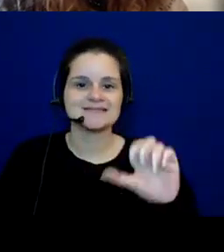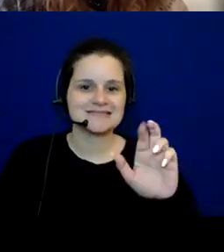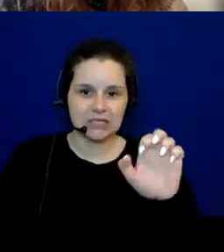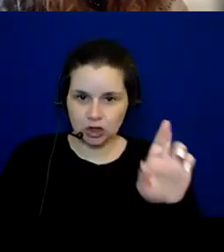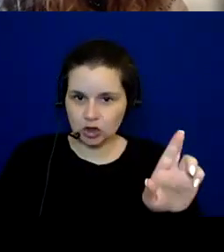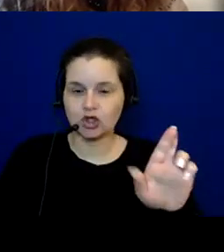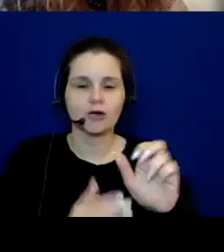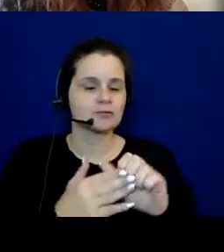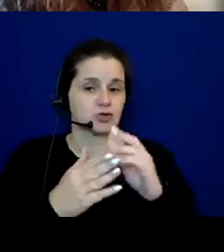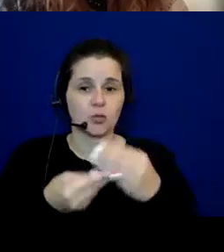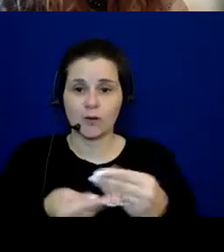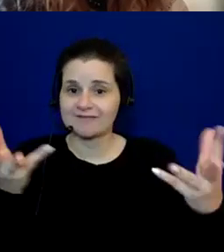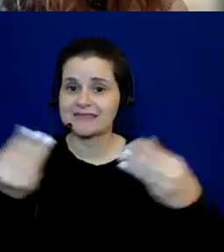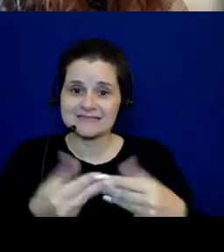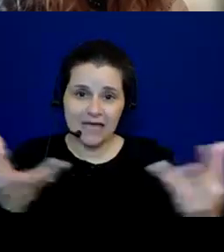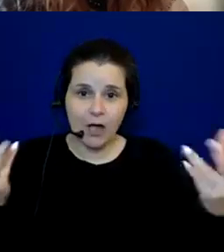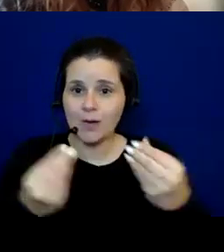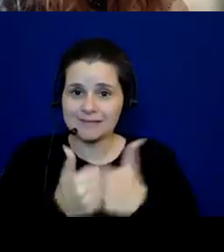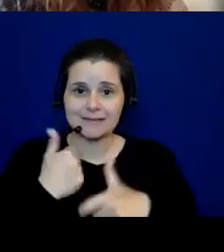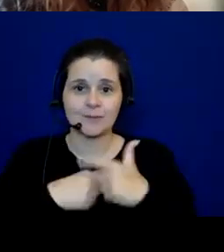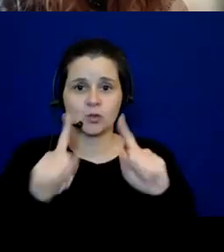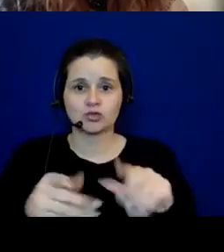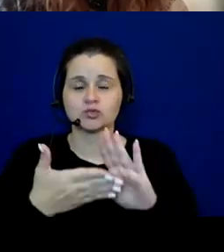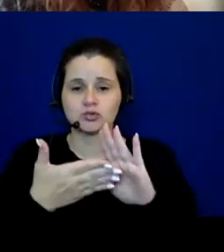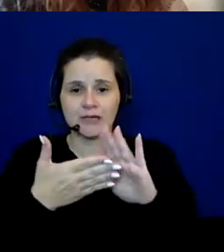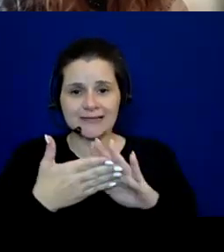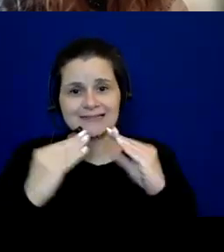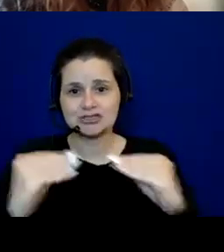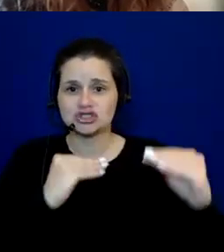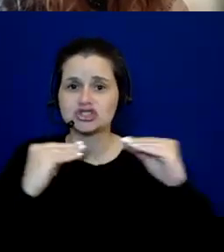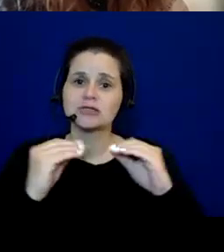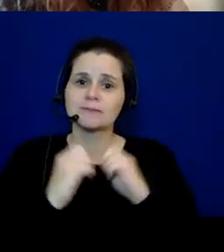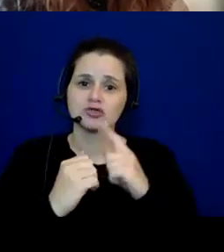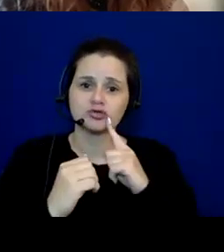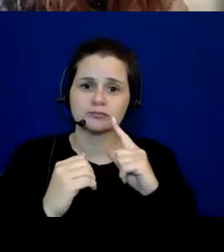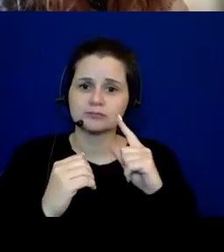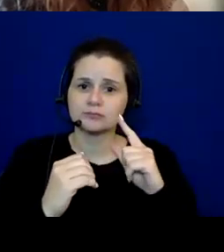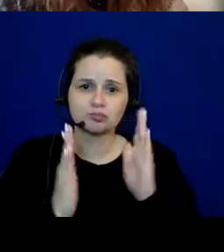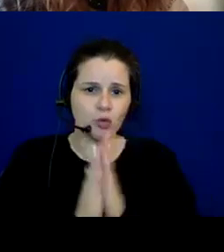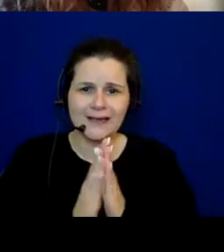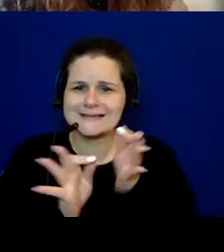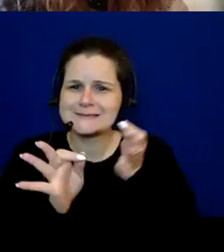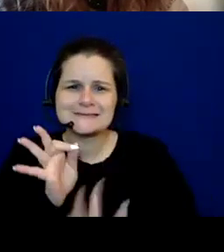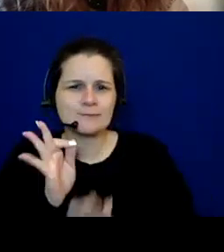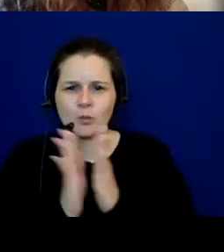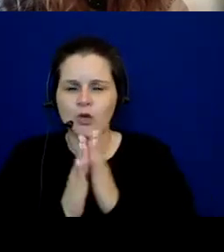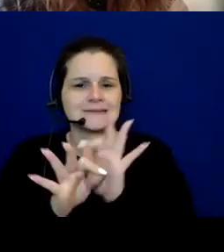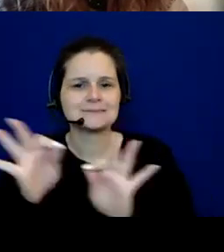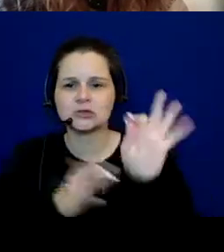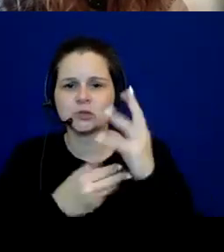school, we were giving these out and, you know, teaching them to pray, just a simple prayer, just spirituality,